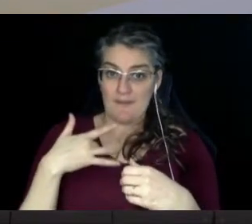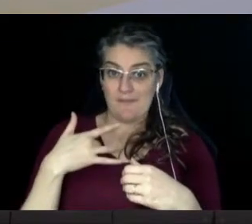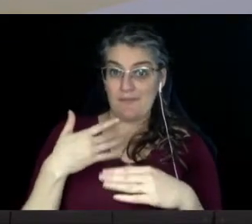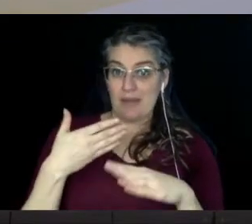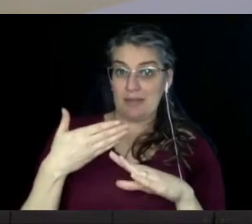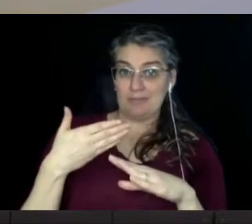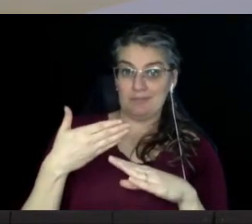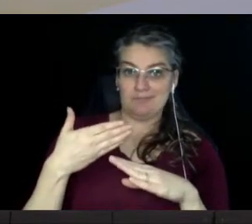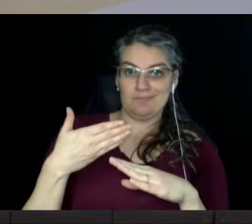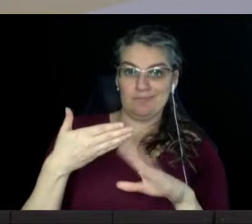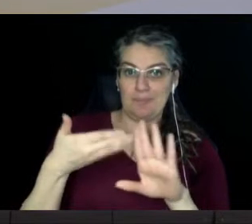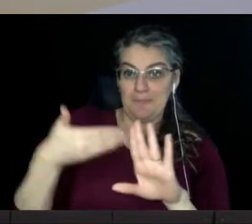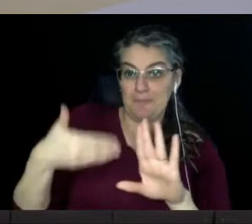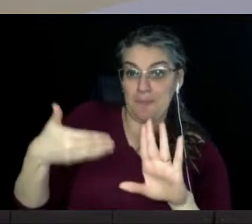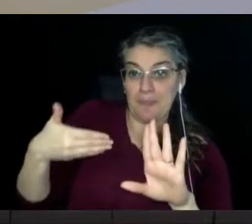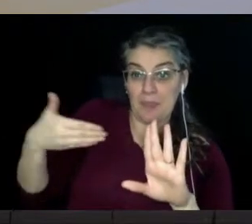passed?